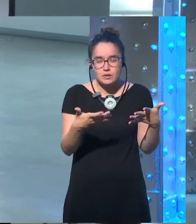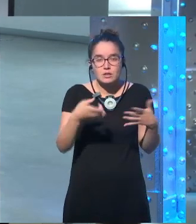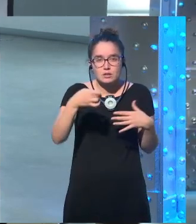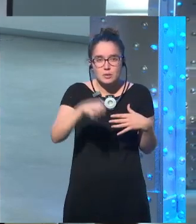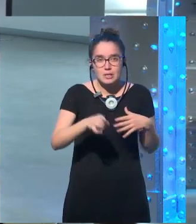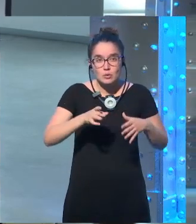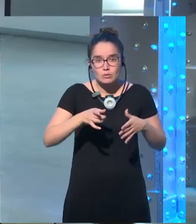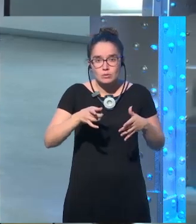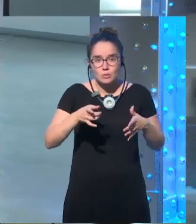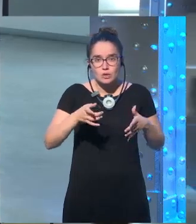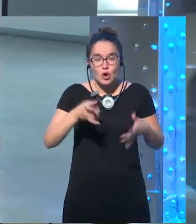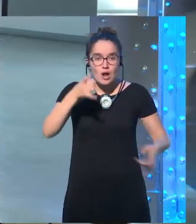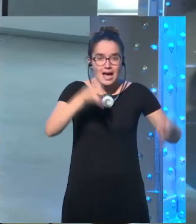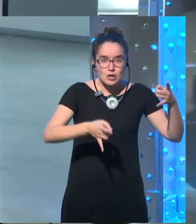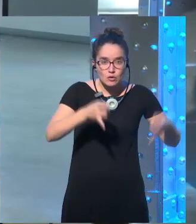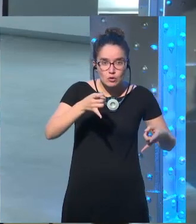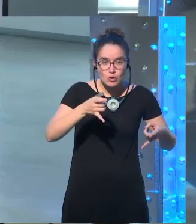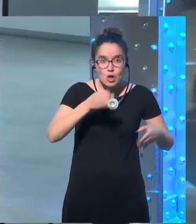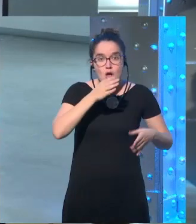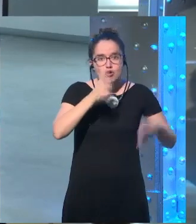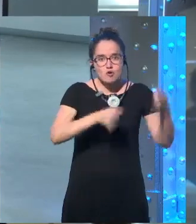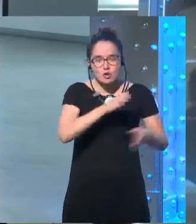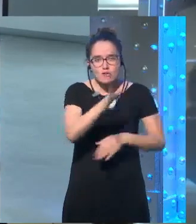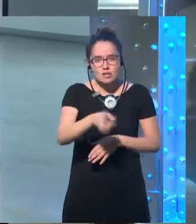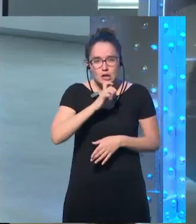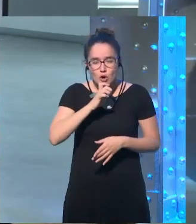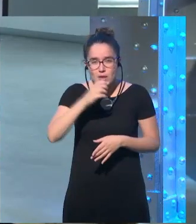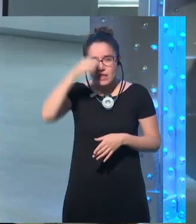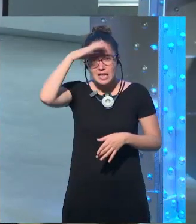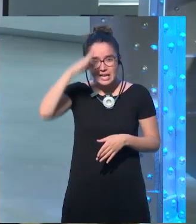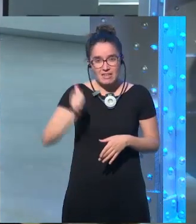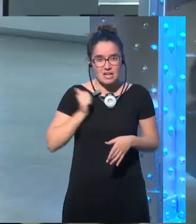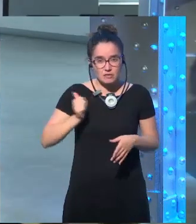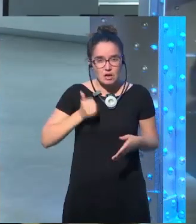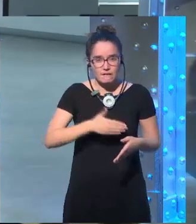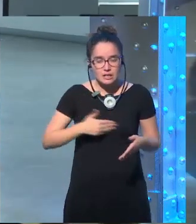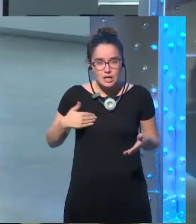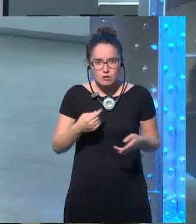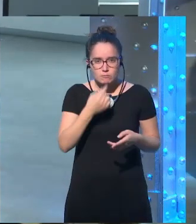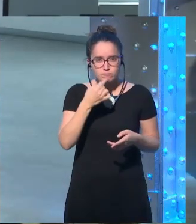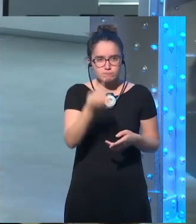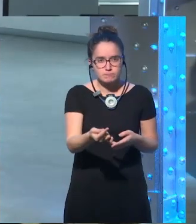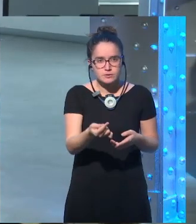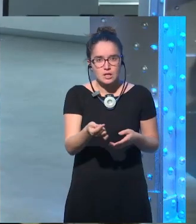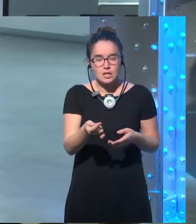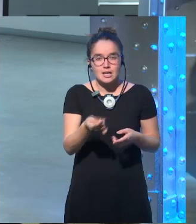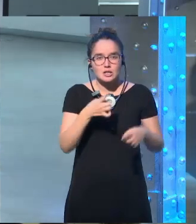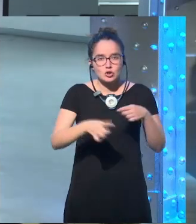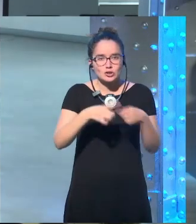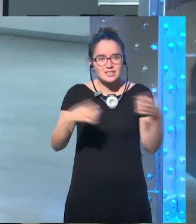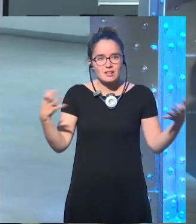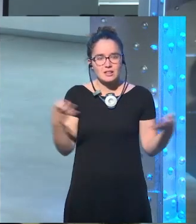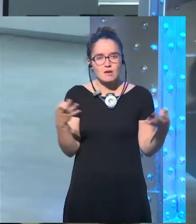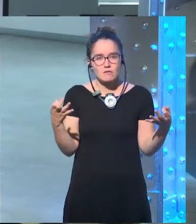intelligence and mobile robotics. And I will try to highlight to you what I believe are the things that we should